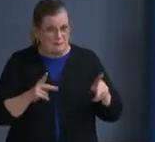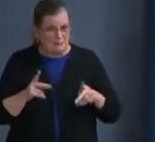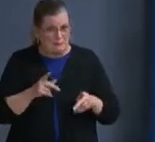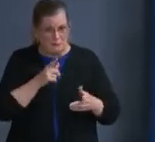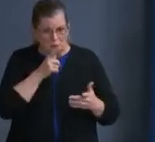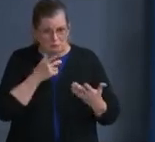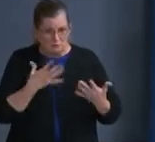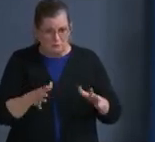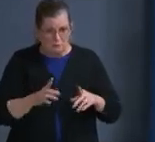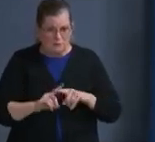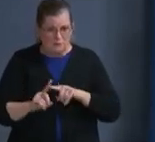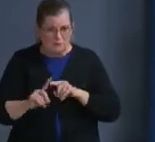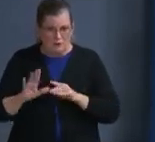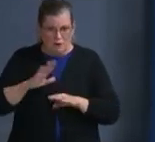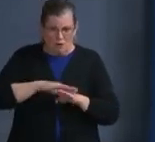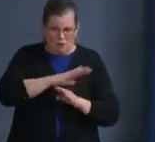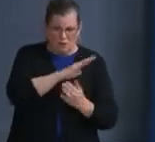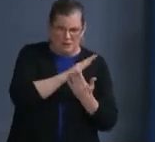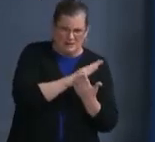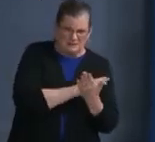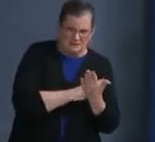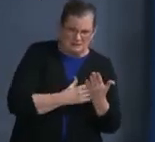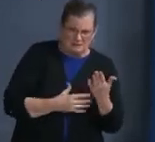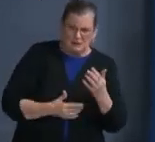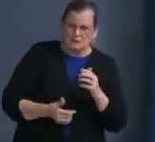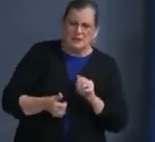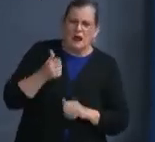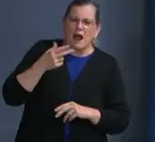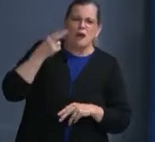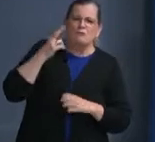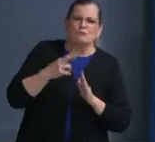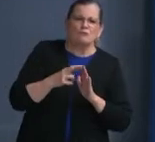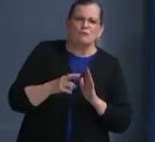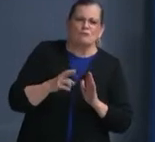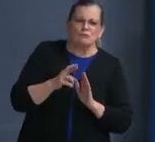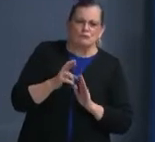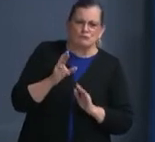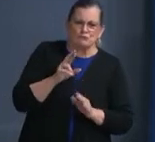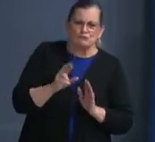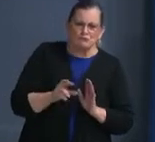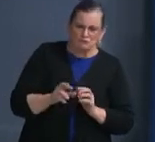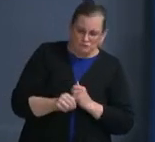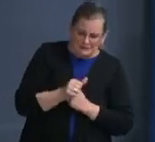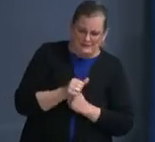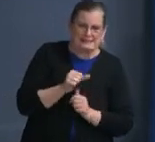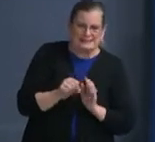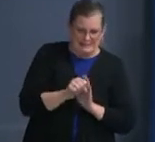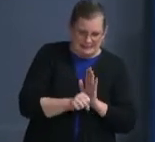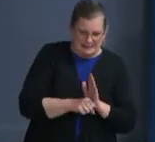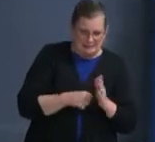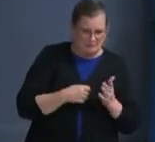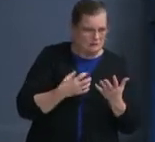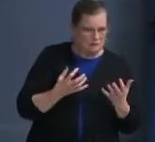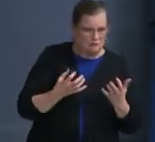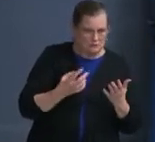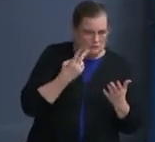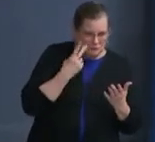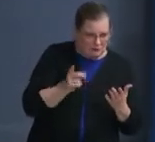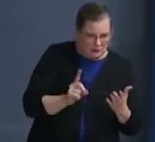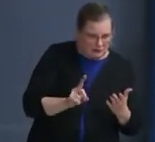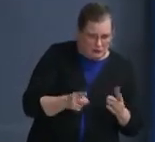were on your list of high-risk states. Pretty sure they didn't quarantine. So many people without masks, even though there are mask mandates in the